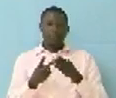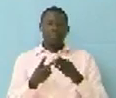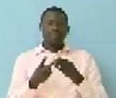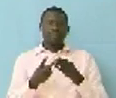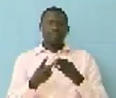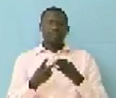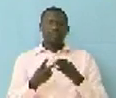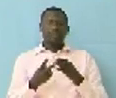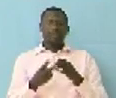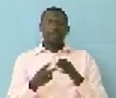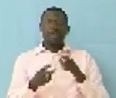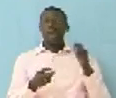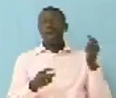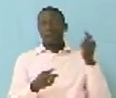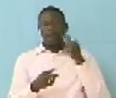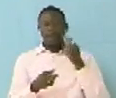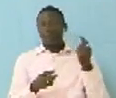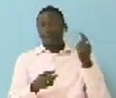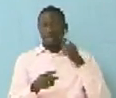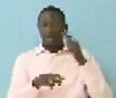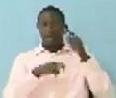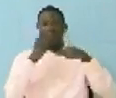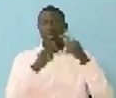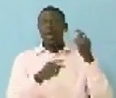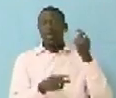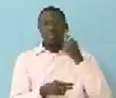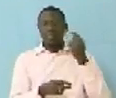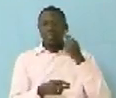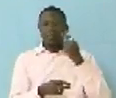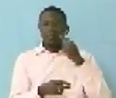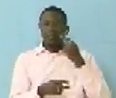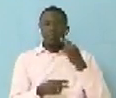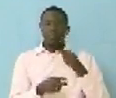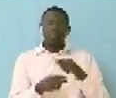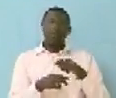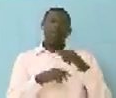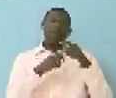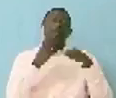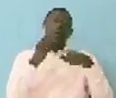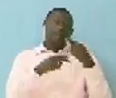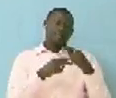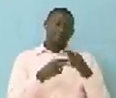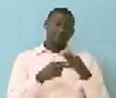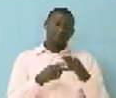that every day after every hearing,